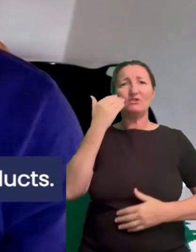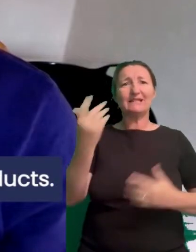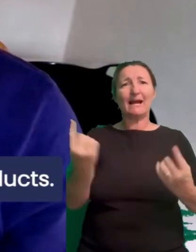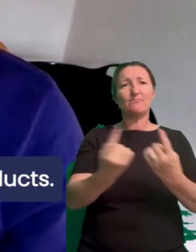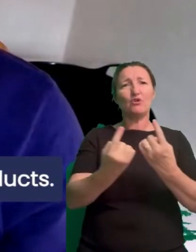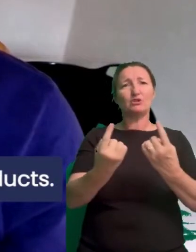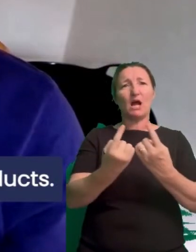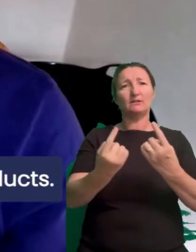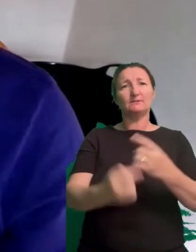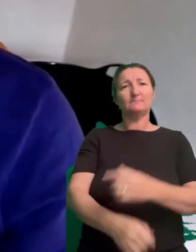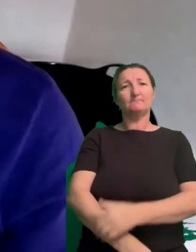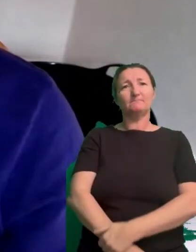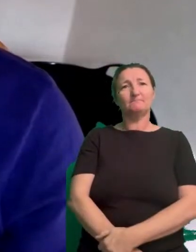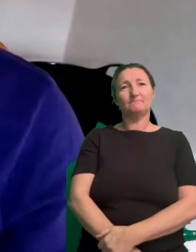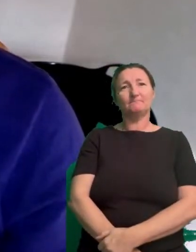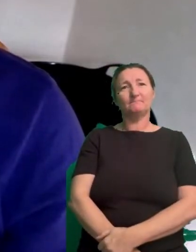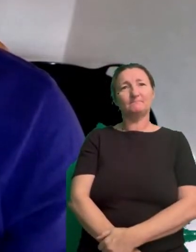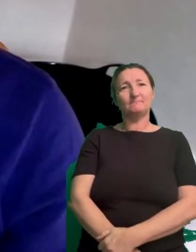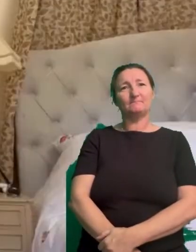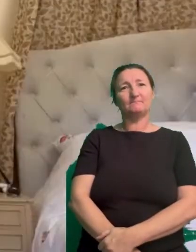with everyday products.